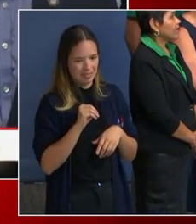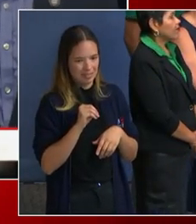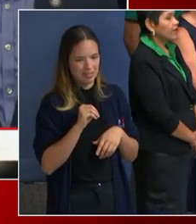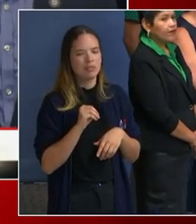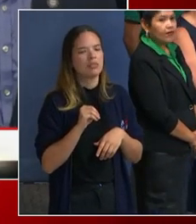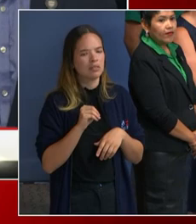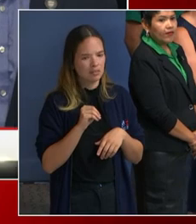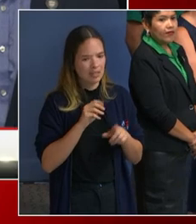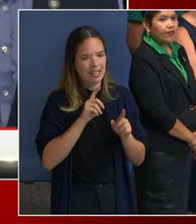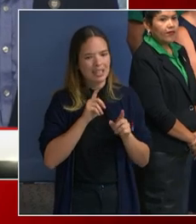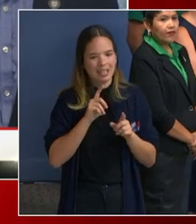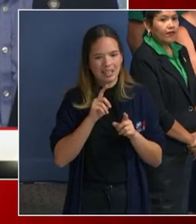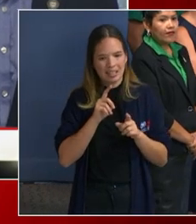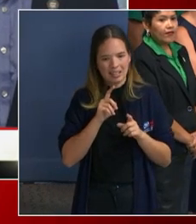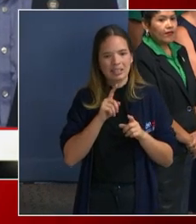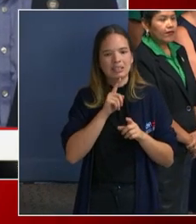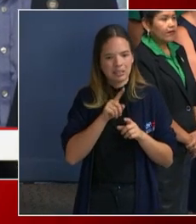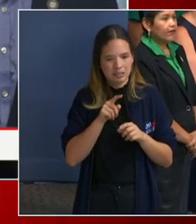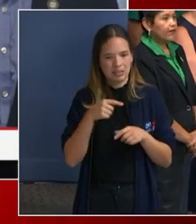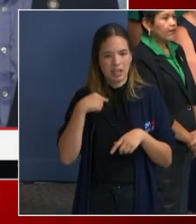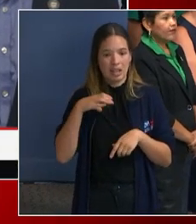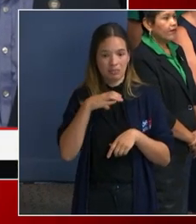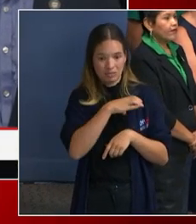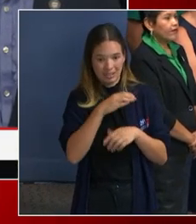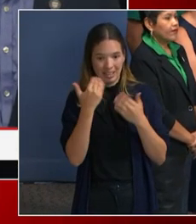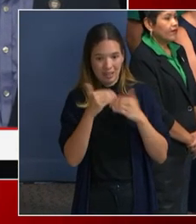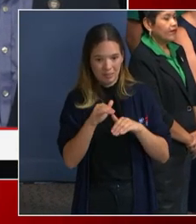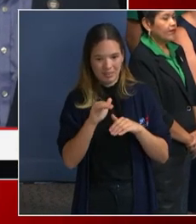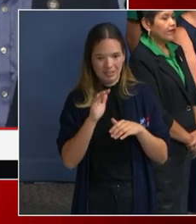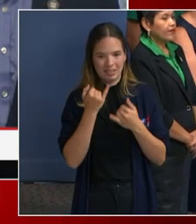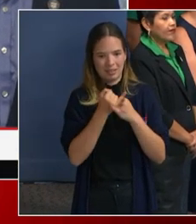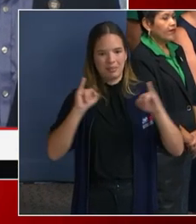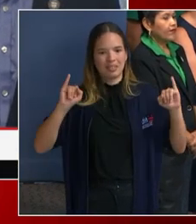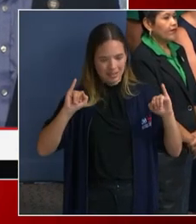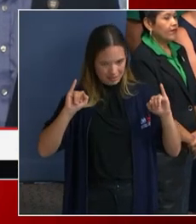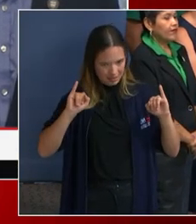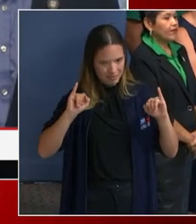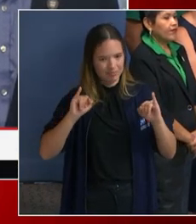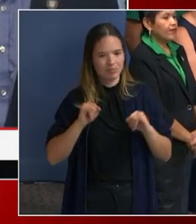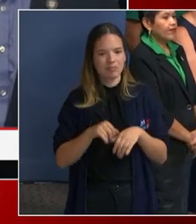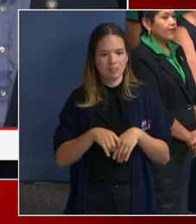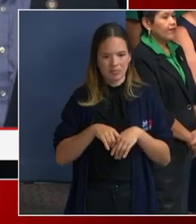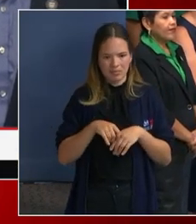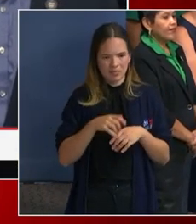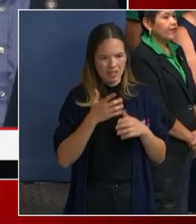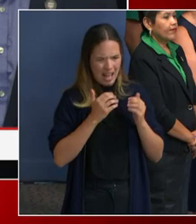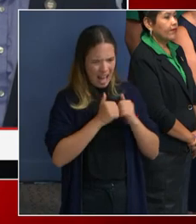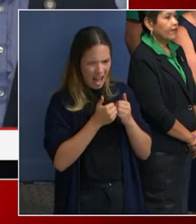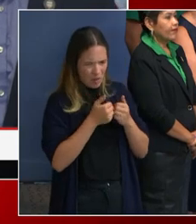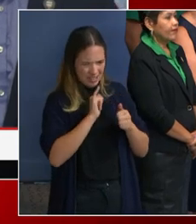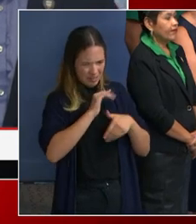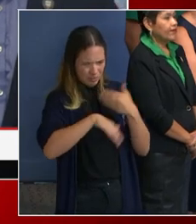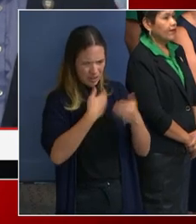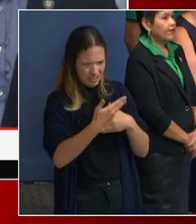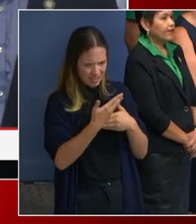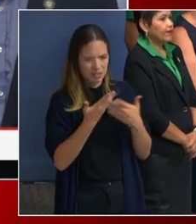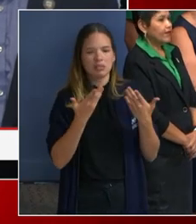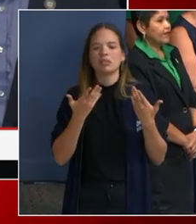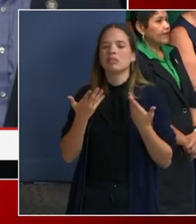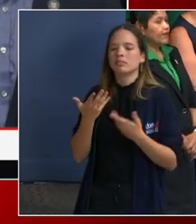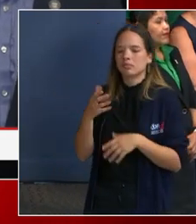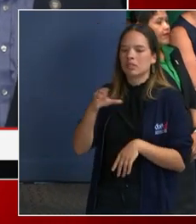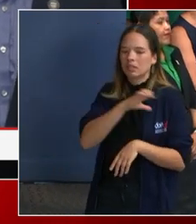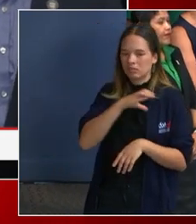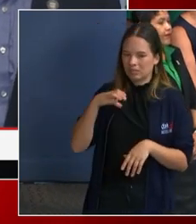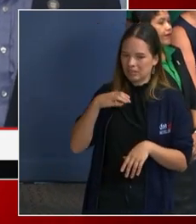won't. Right, but how is this process going to move along? That's up to the Congresswoman. The Congresswoman can introduce the bill that's best